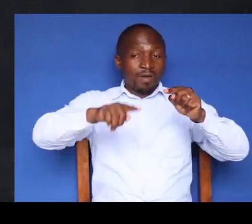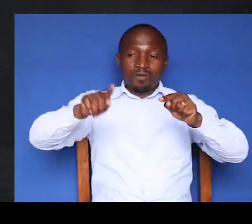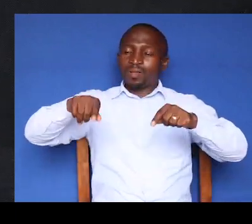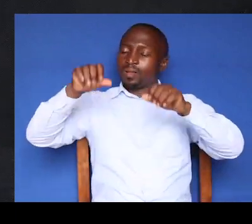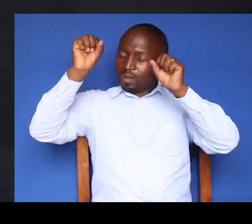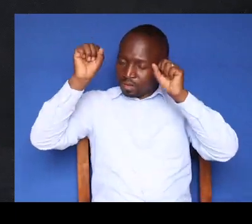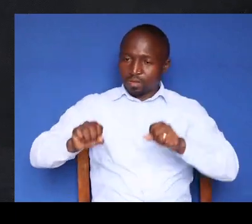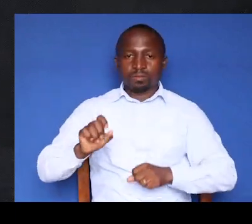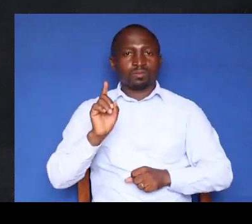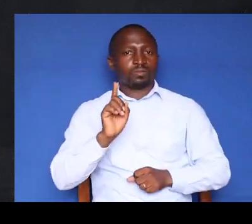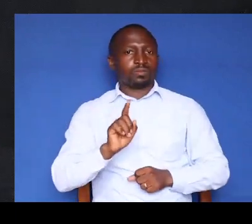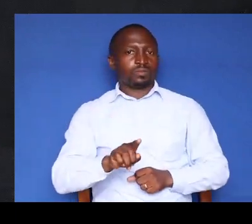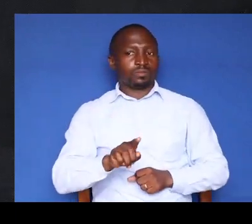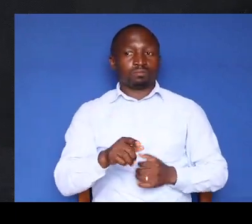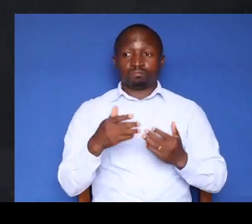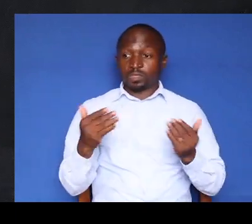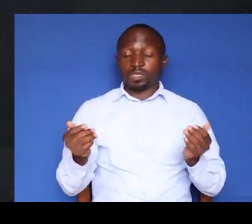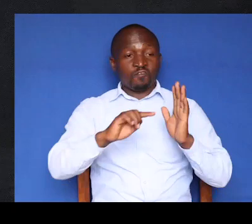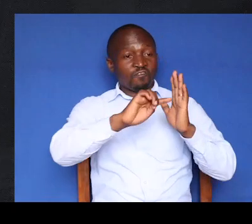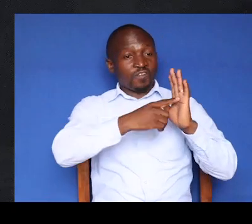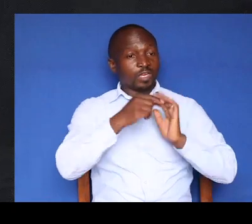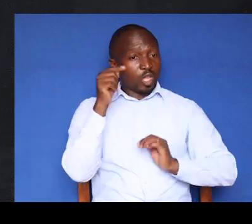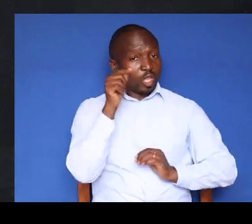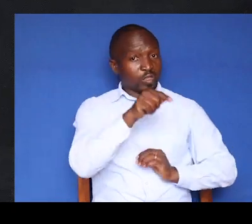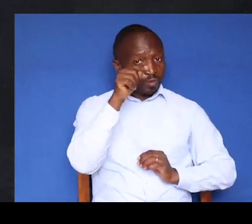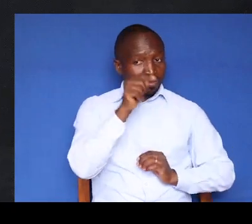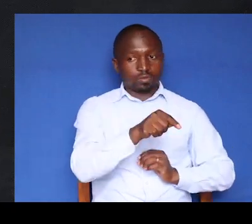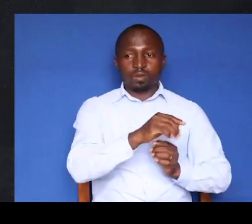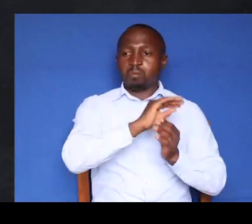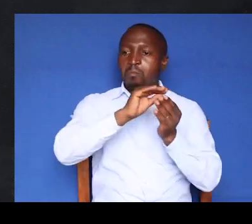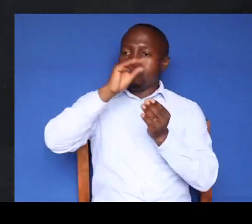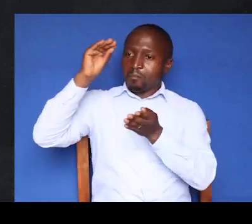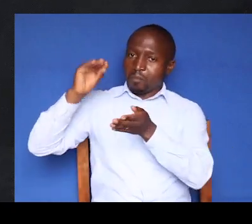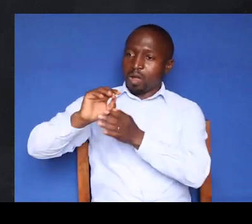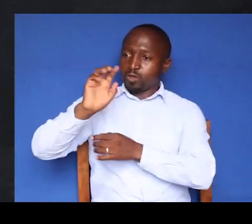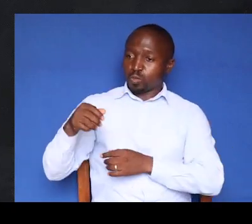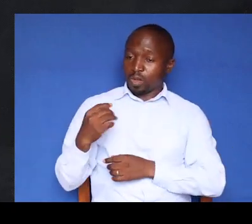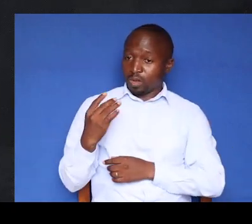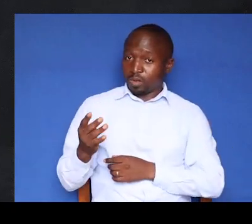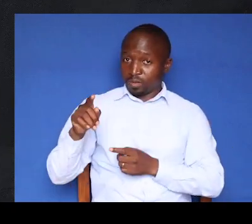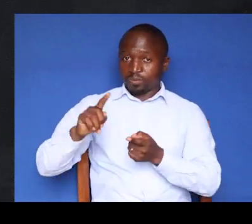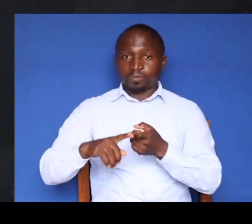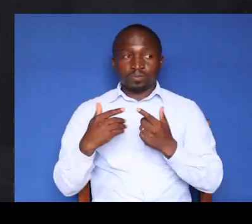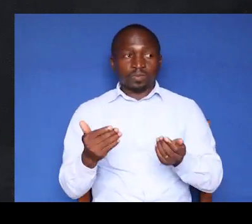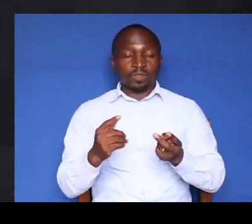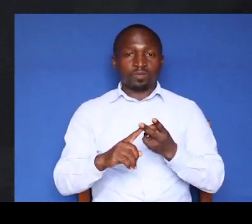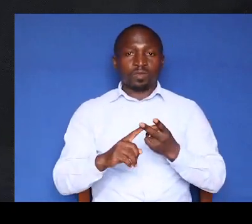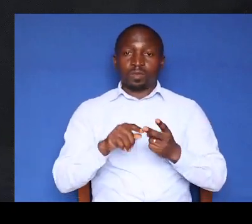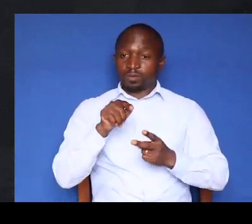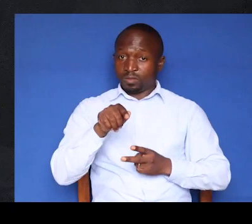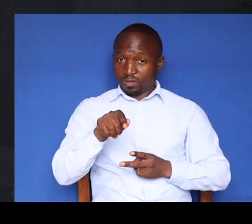regime should be the same, factors which make variation of water volume in the river system